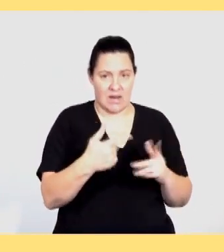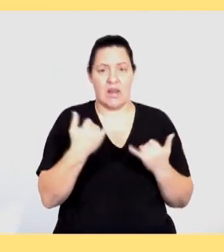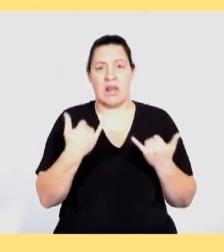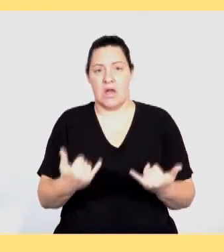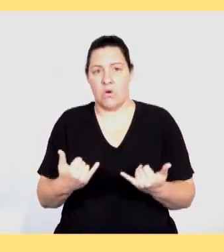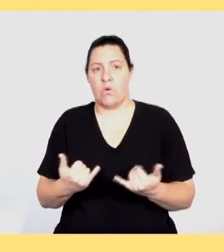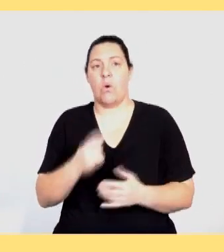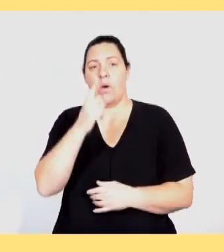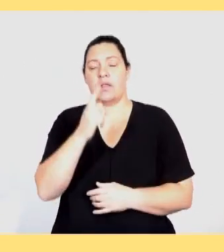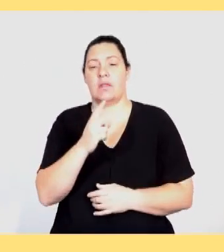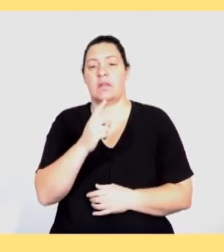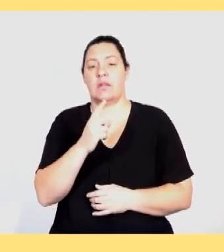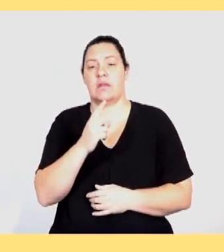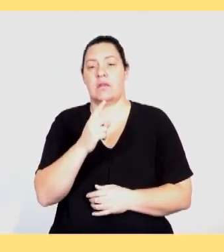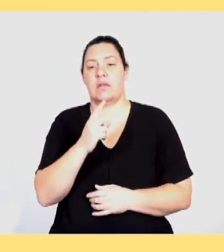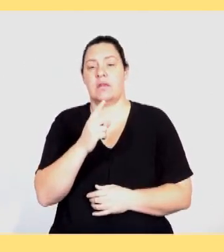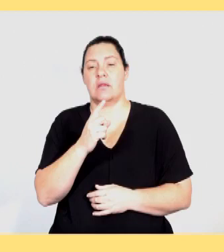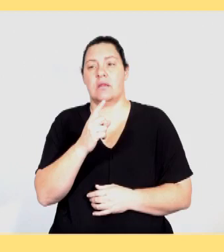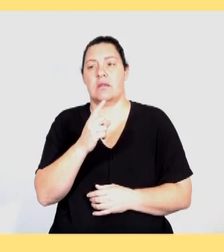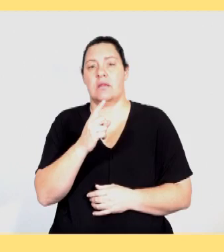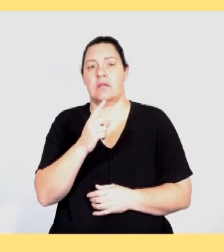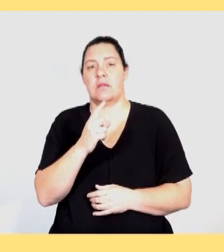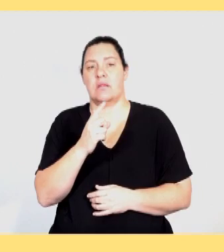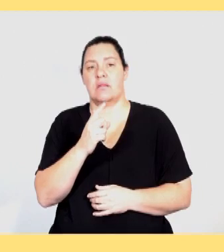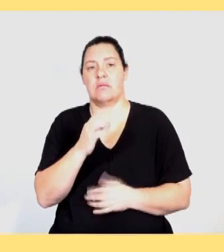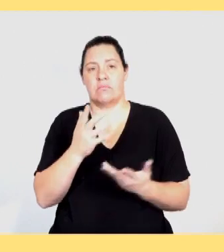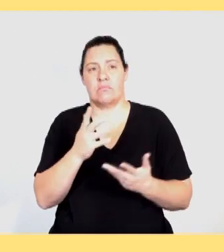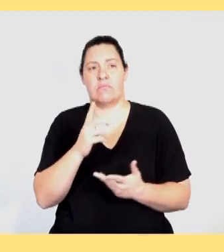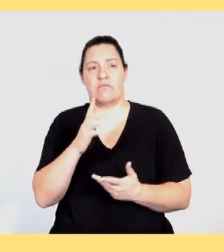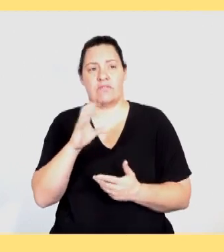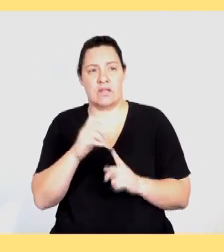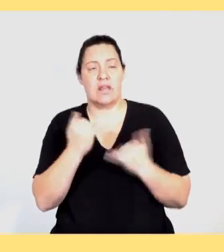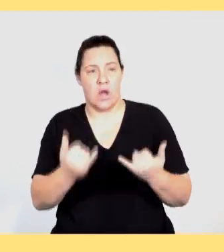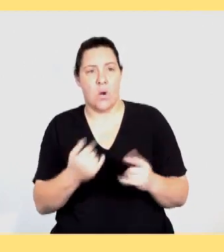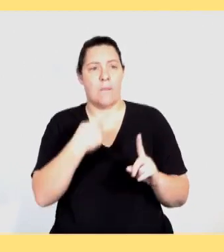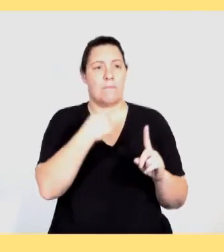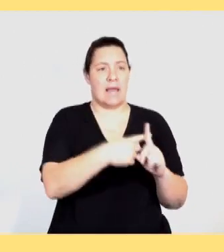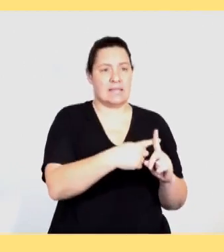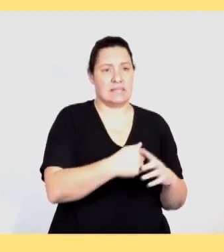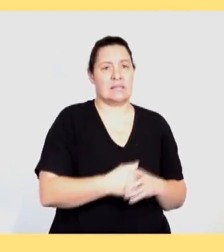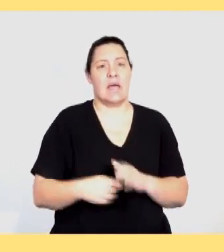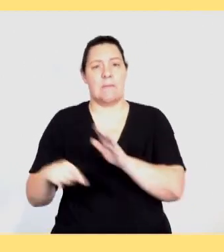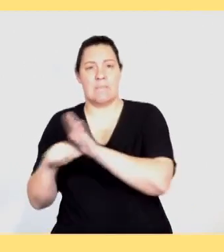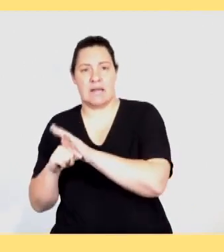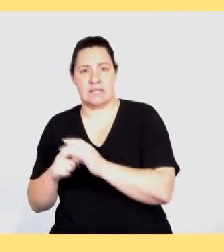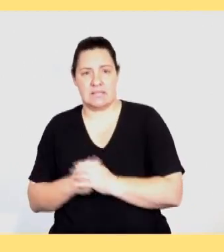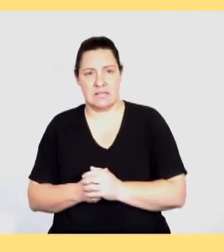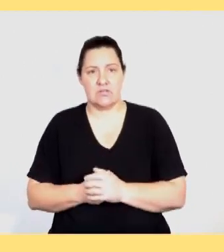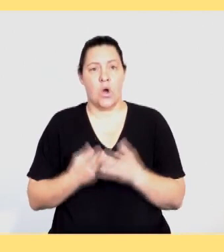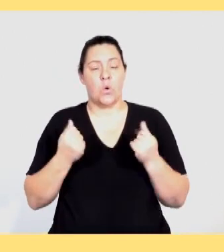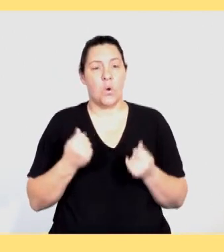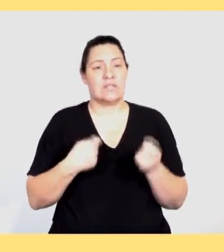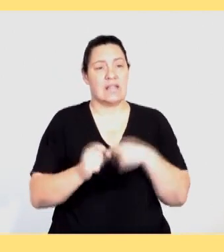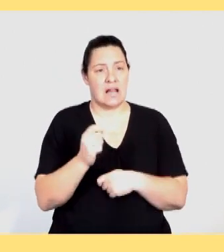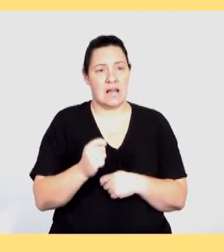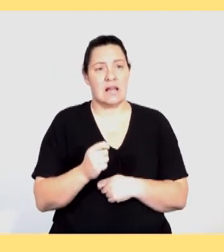Now we must do the 1,250. So I'm now coming to my cost of sales. Remember, it's a plus and it's a minus.